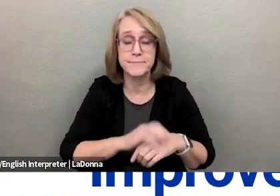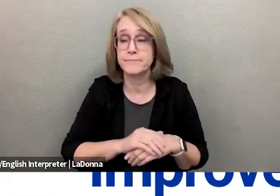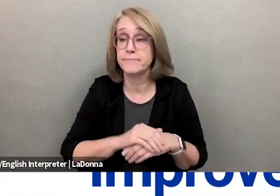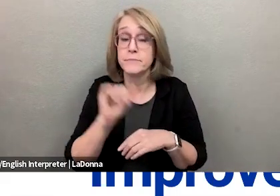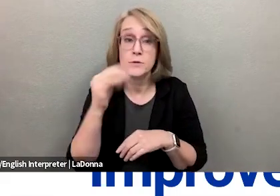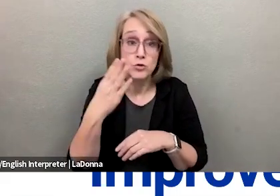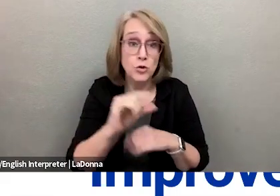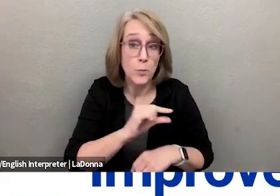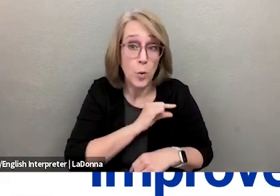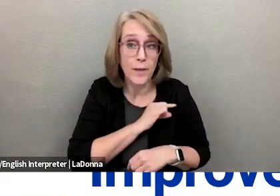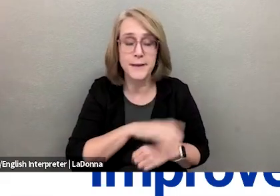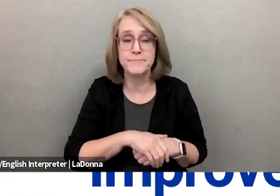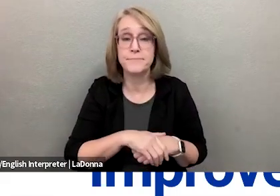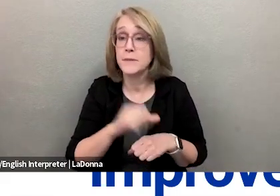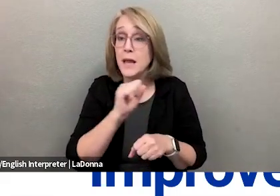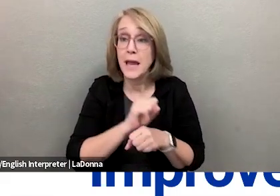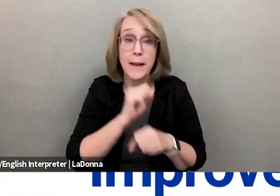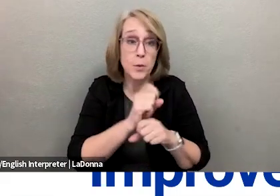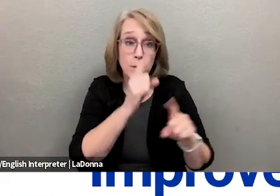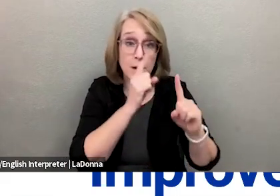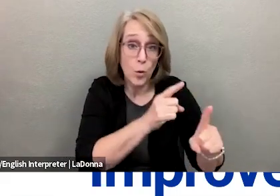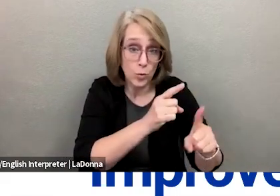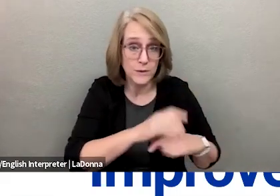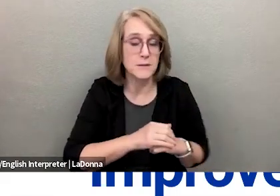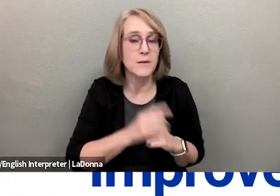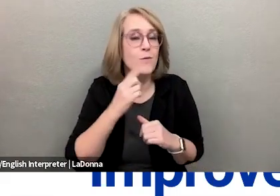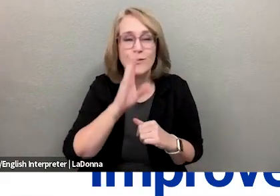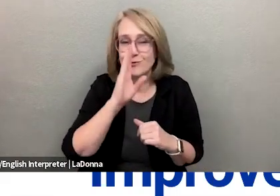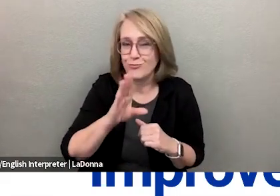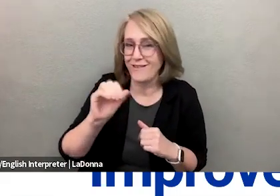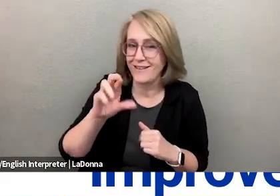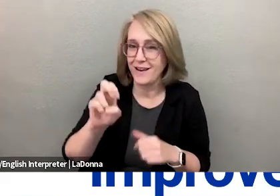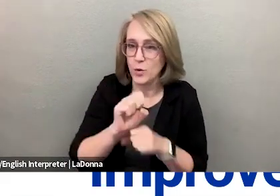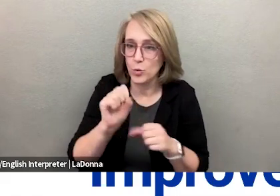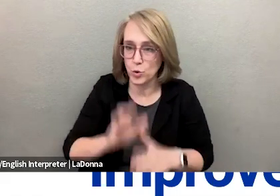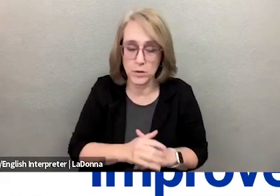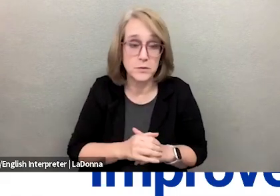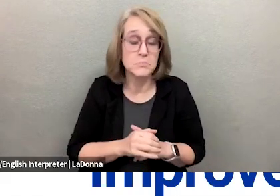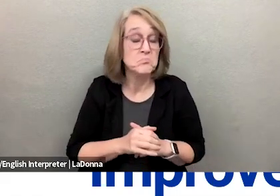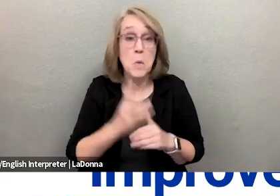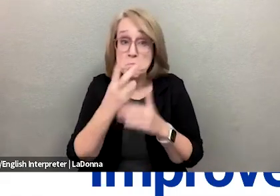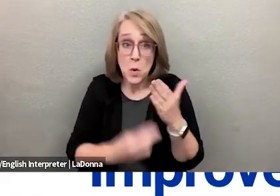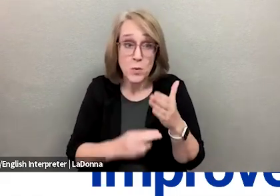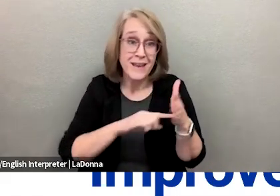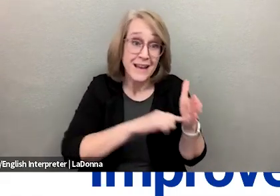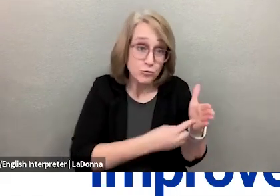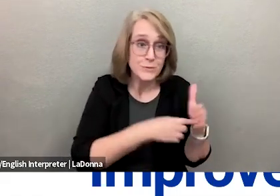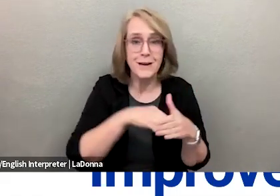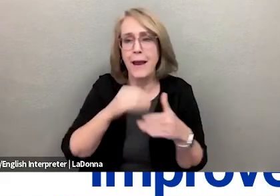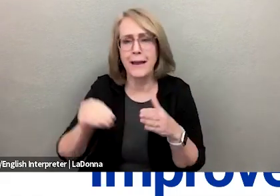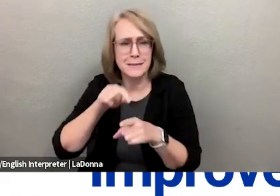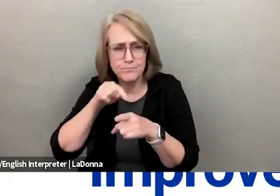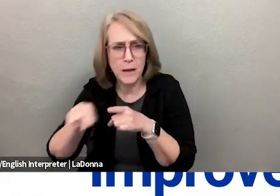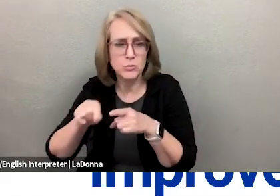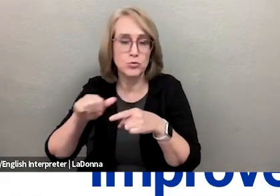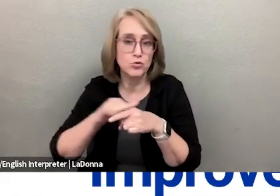care workers. They can span a range of areas. They can focus, for example, on both entry-level and specialized training in